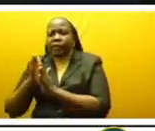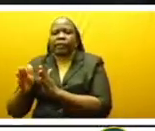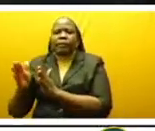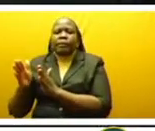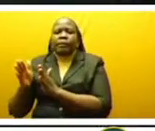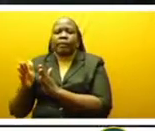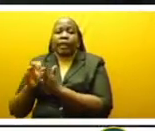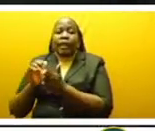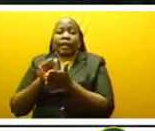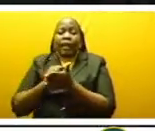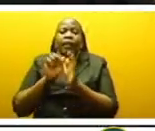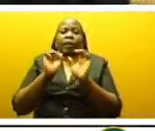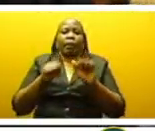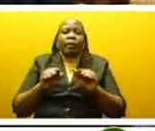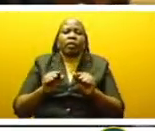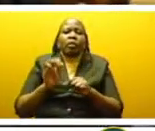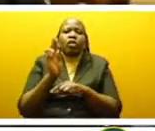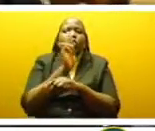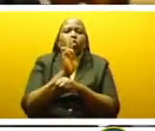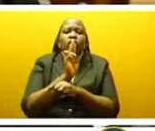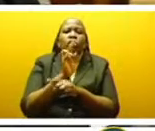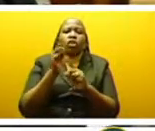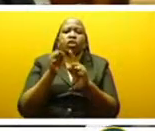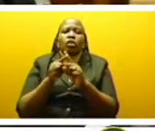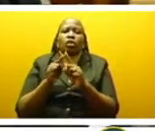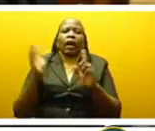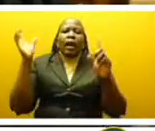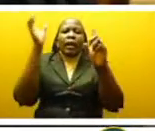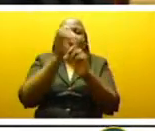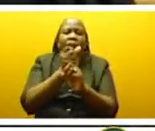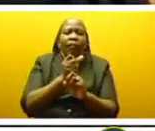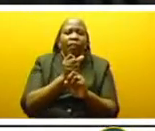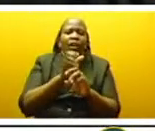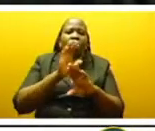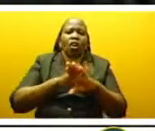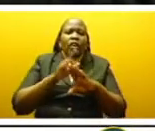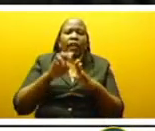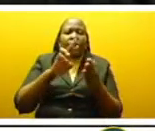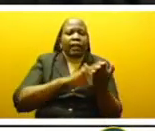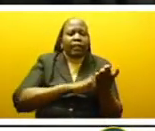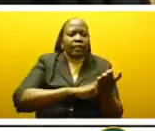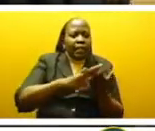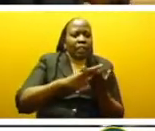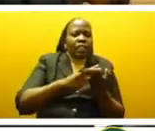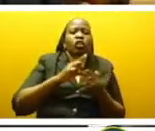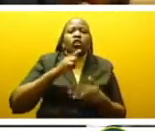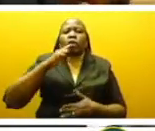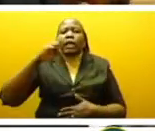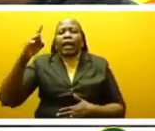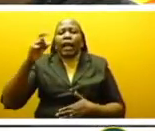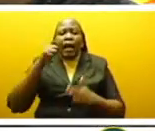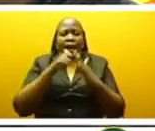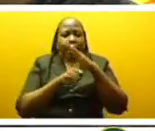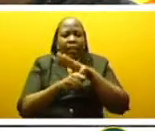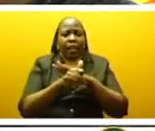that we then use to arrive at that result to be declared under Article 138(10).